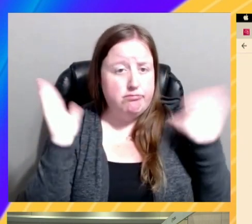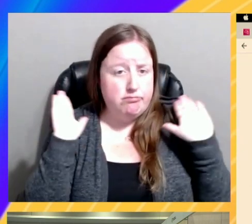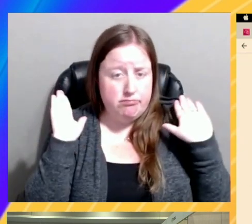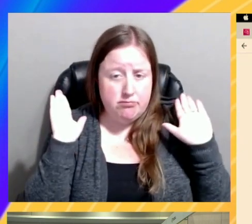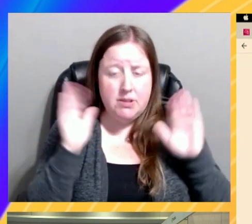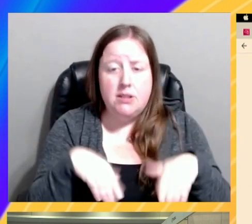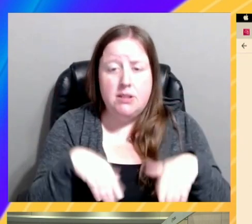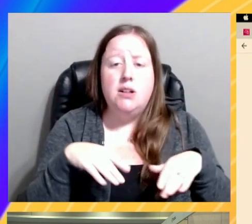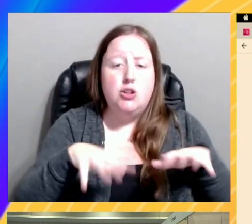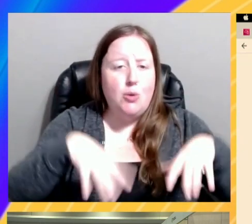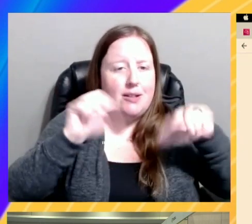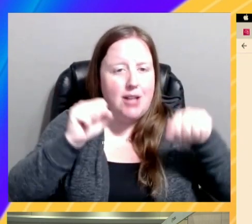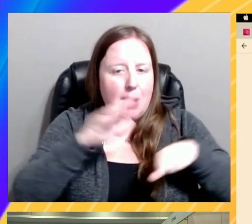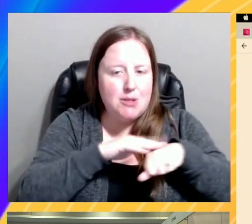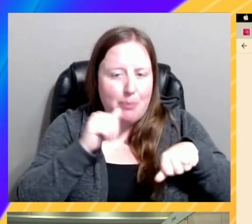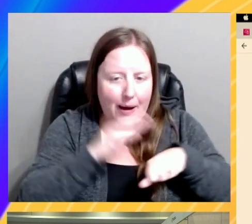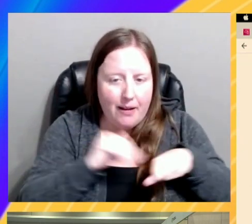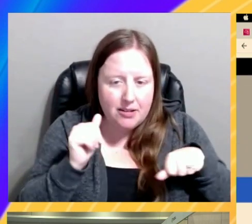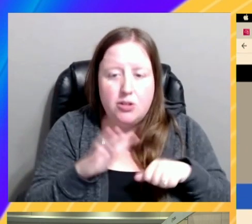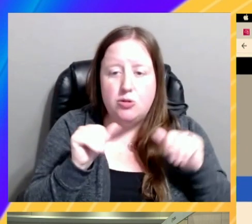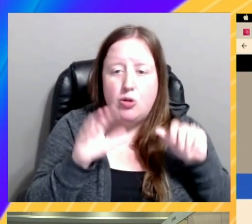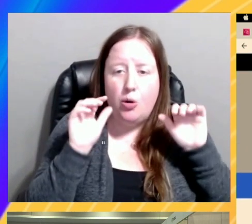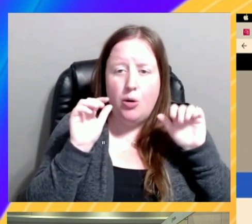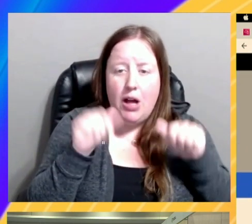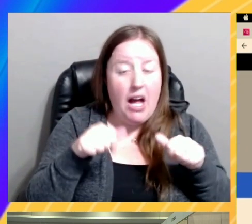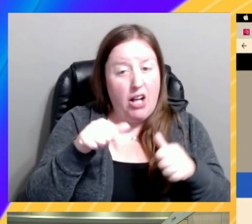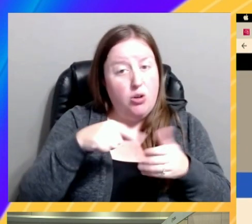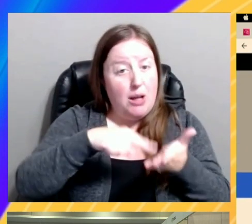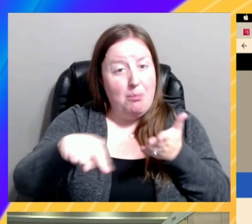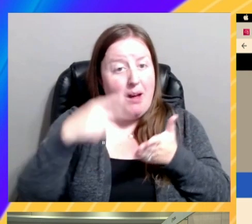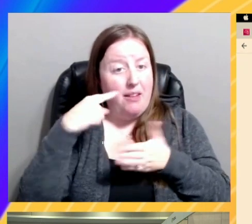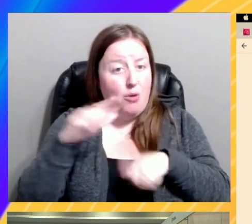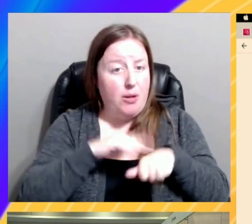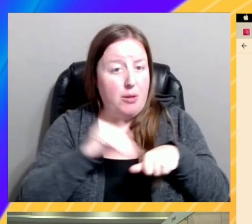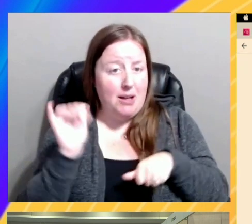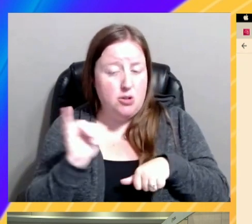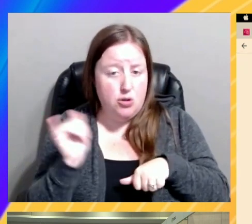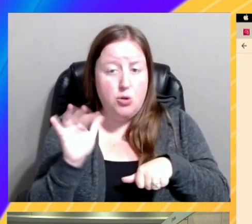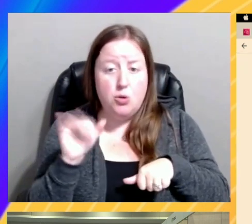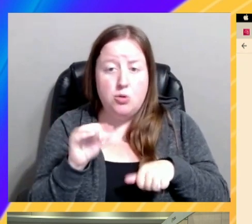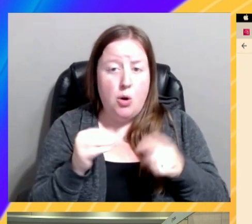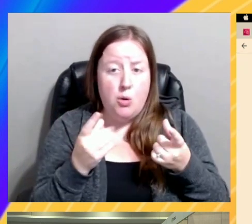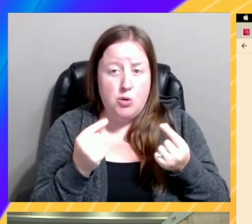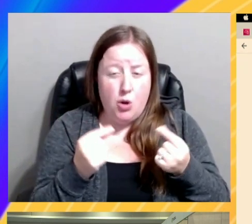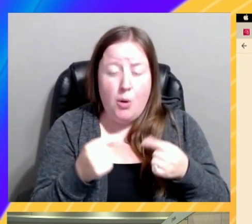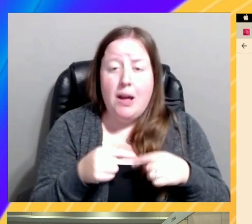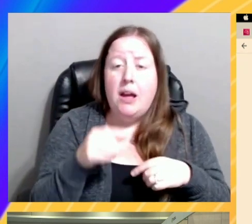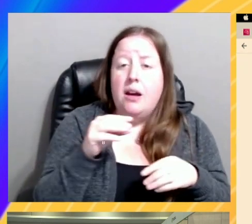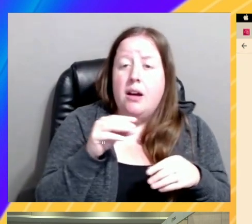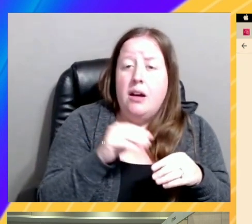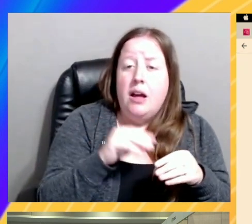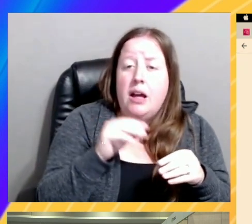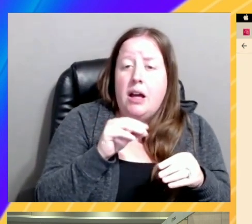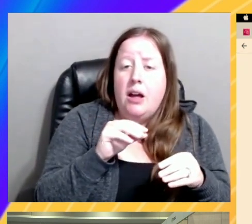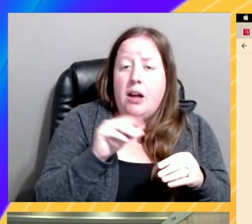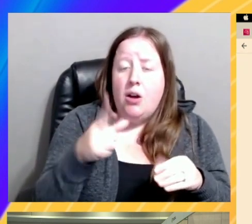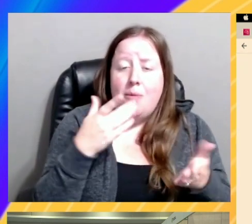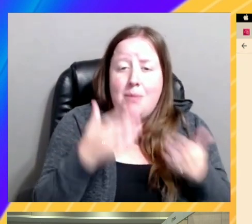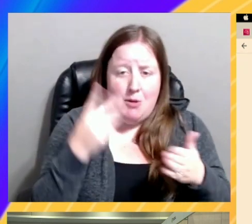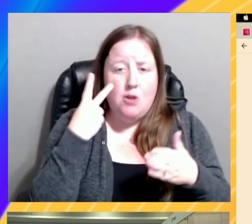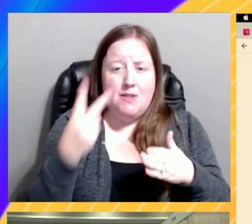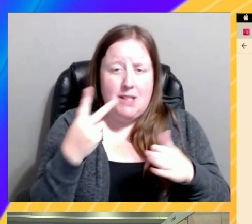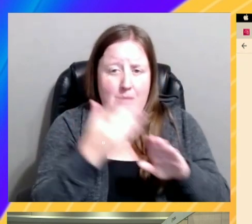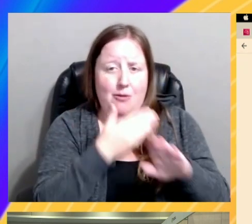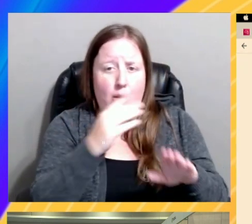can go here, you can even pay for the pets here. So what we're doing is, it is the one observability workshop that you've probably seen before. Sure. So it